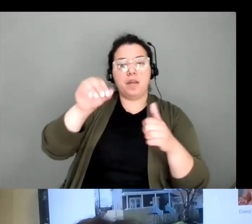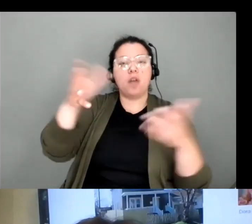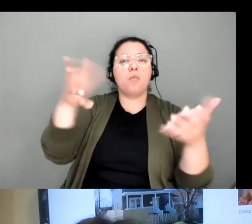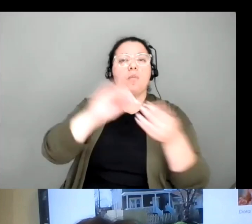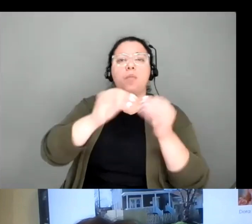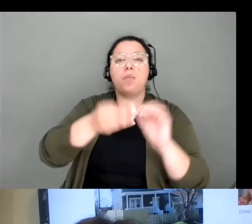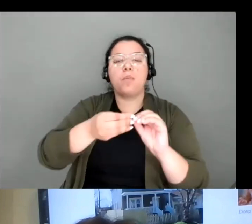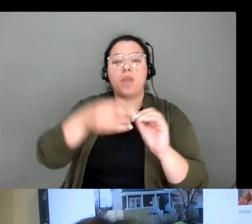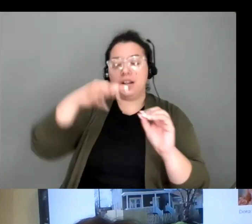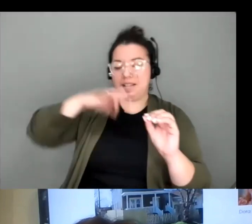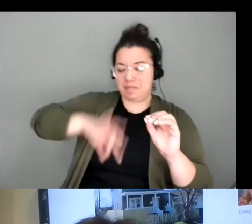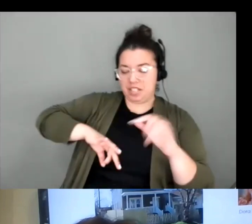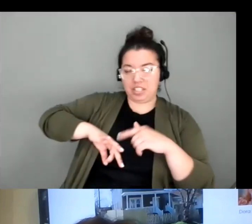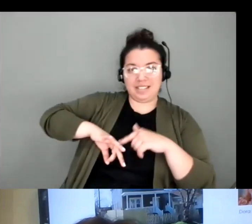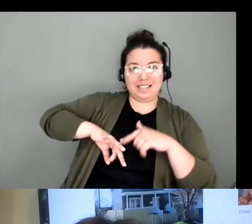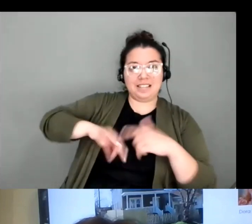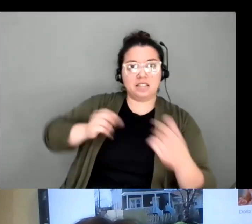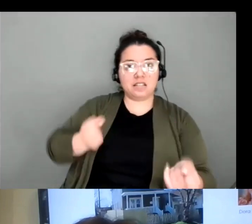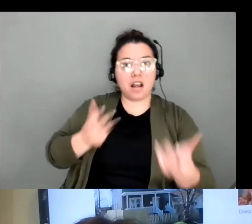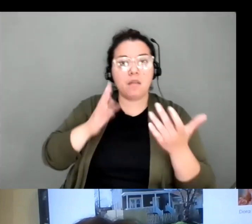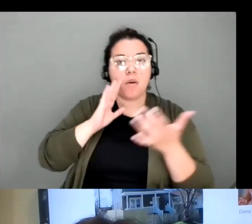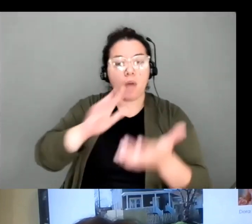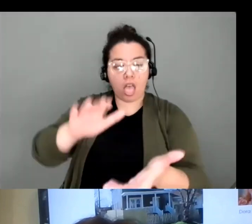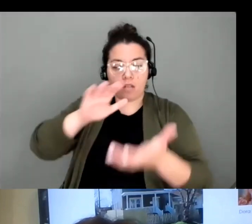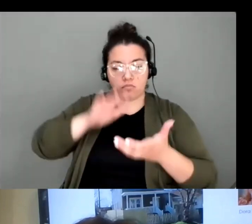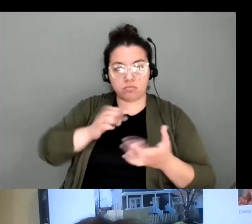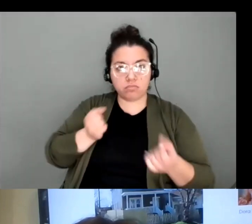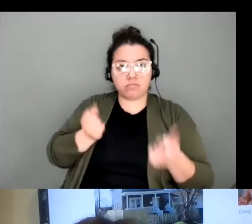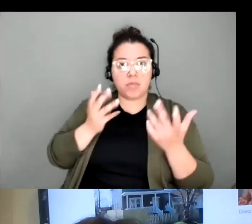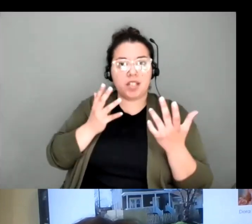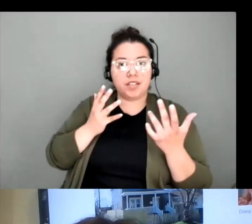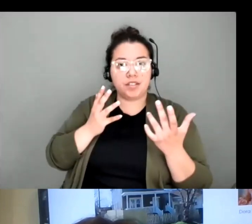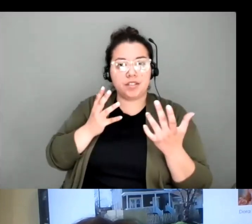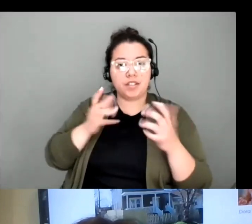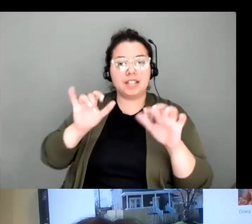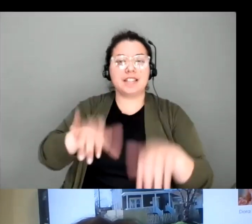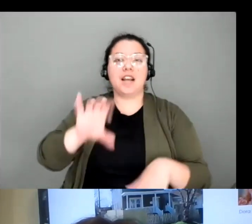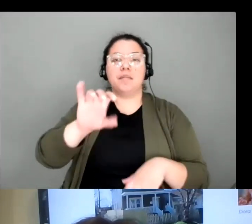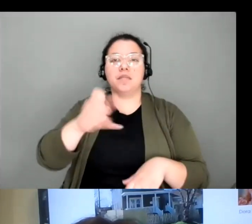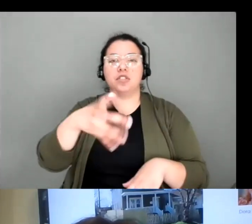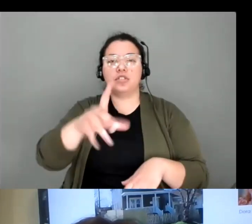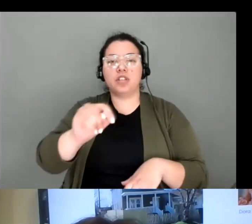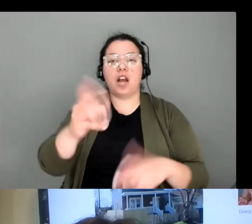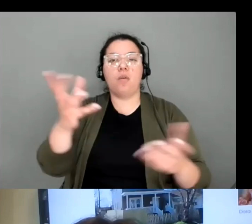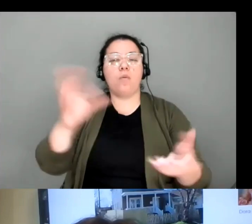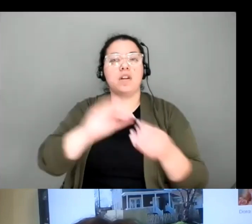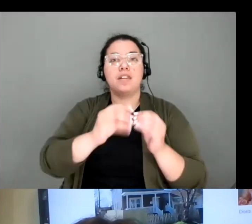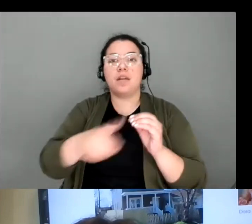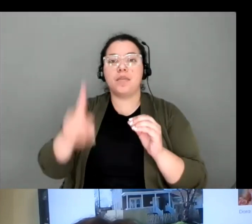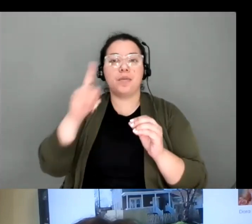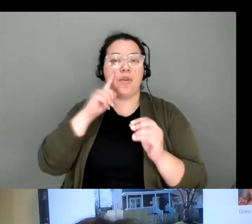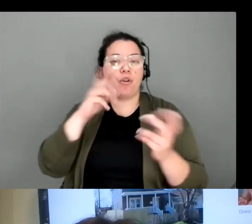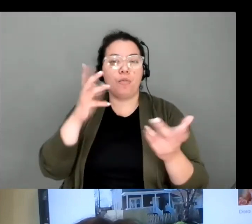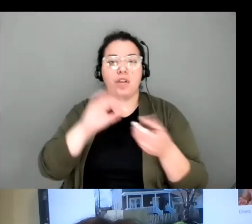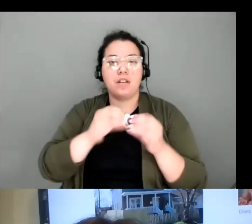that commission she would receive? Tell me in the chat that number you heard.